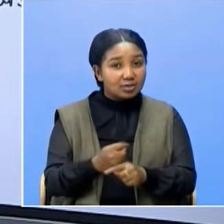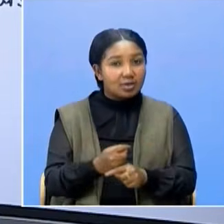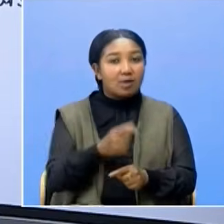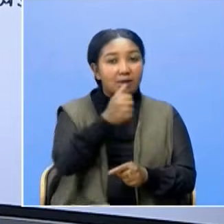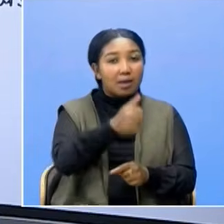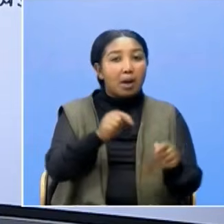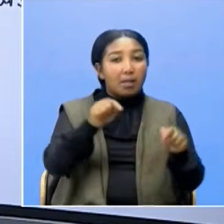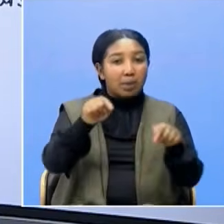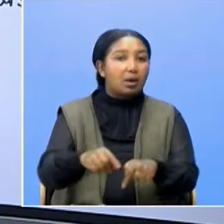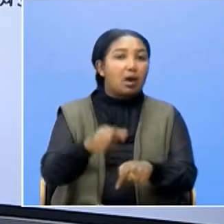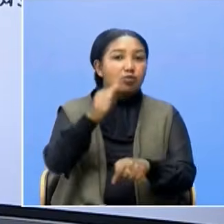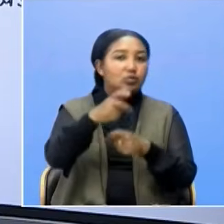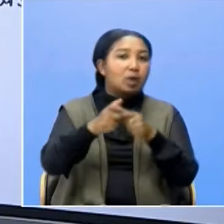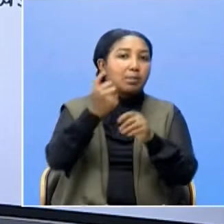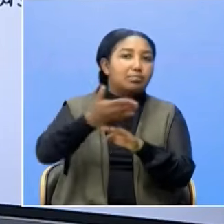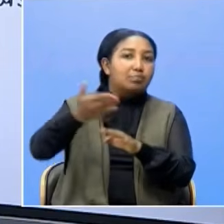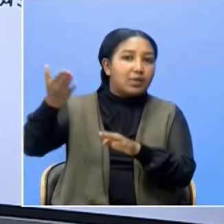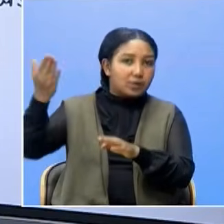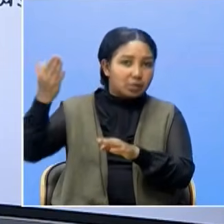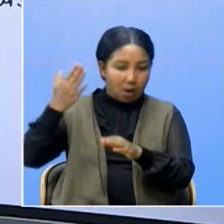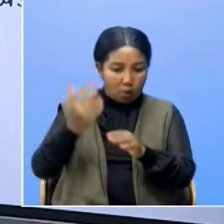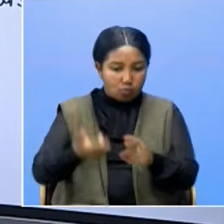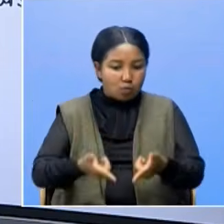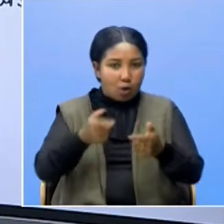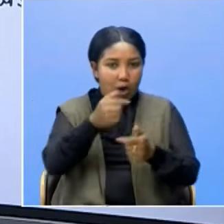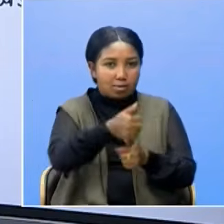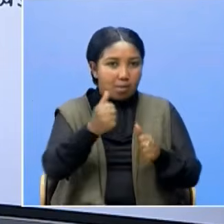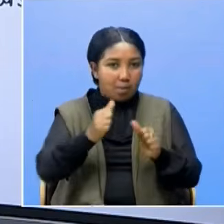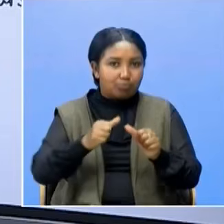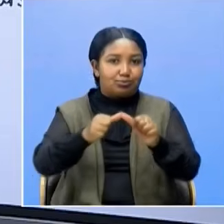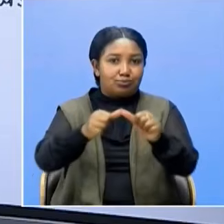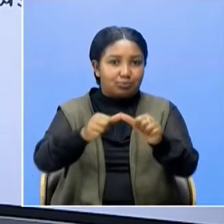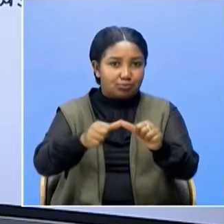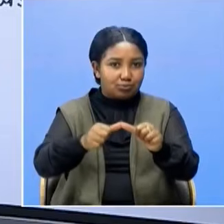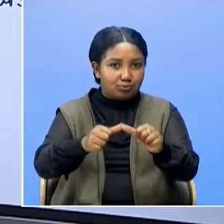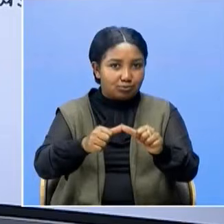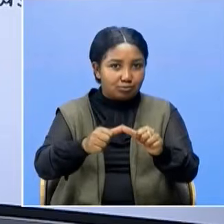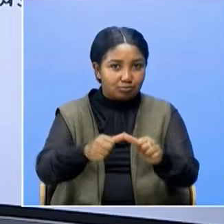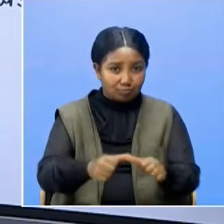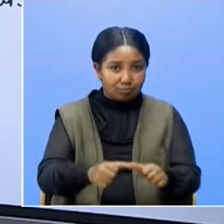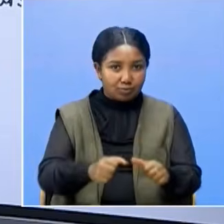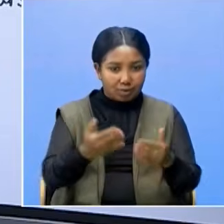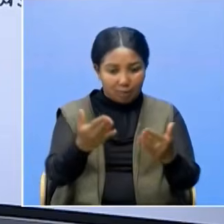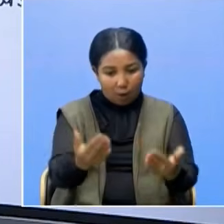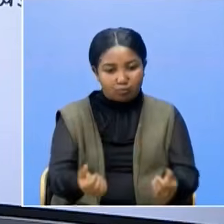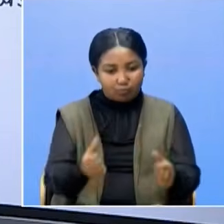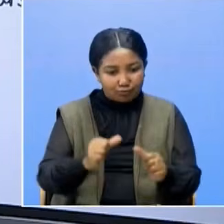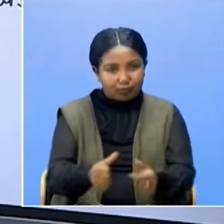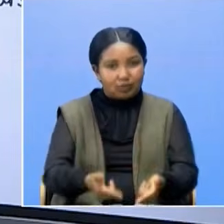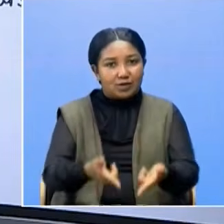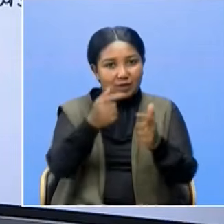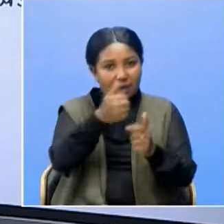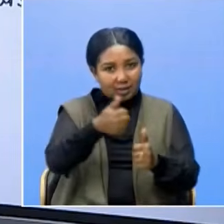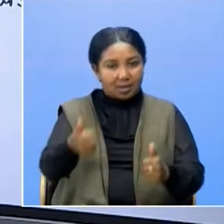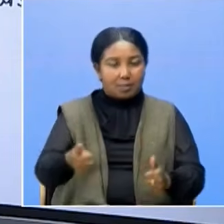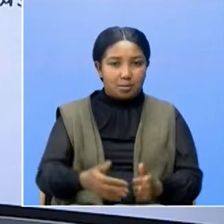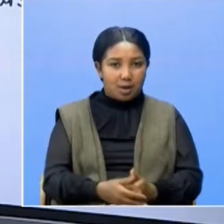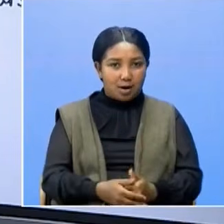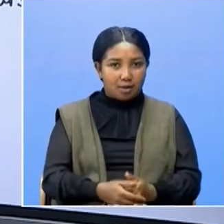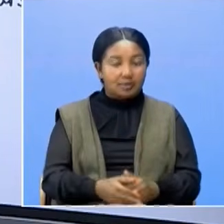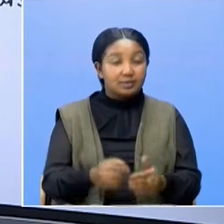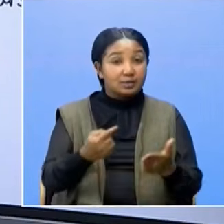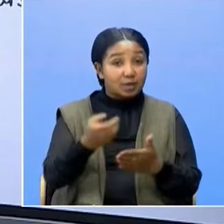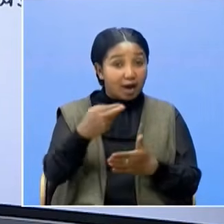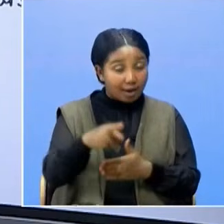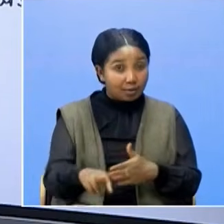that has happened or starting to happen 3 years ago, and still now I am in Addis. These